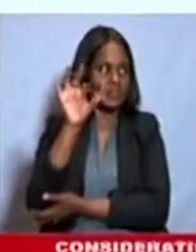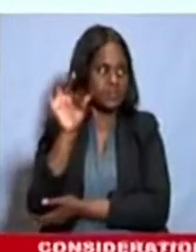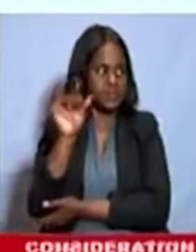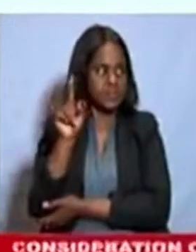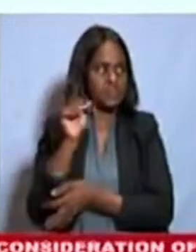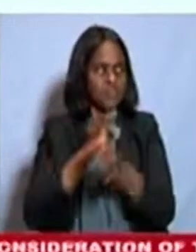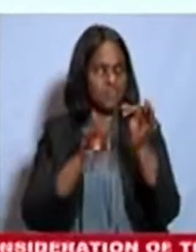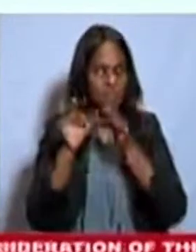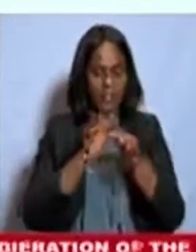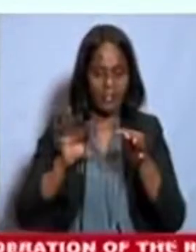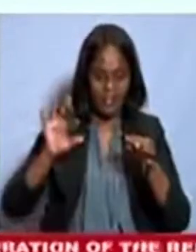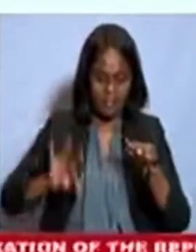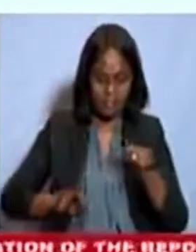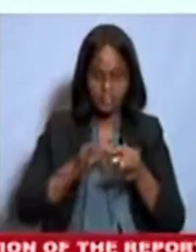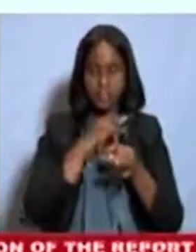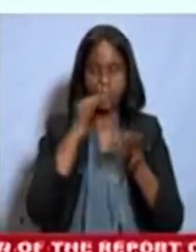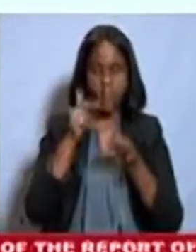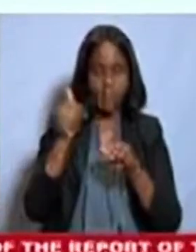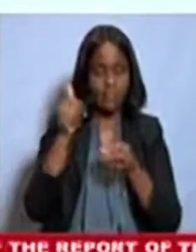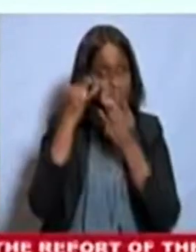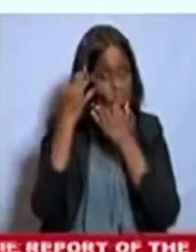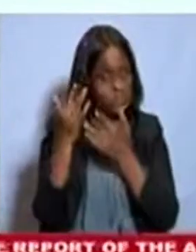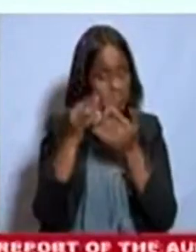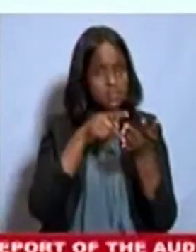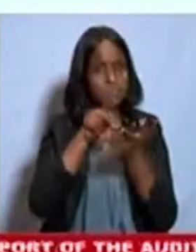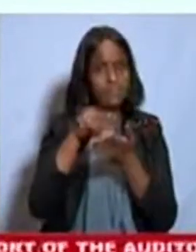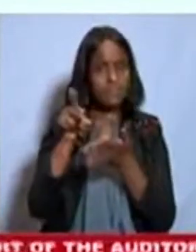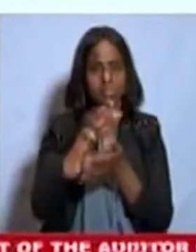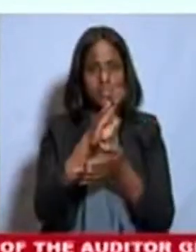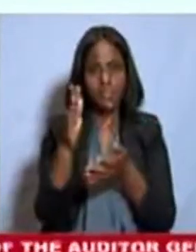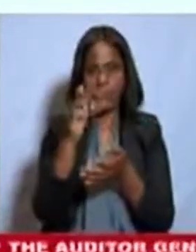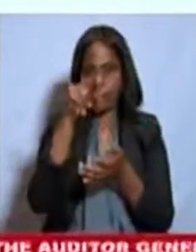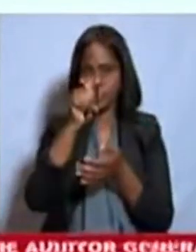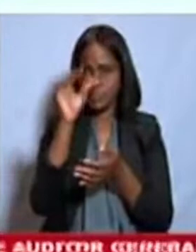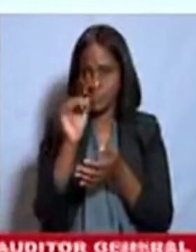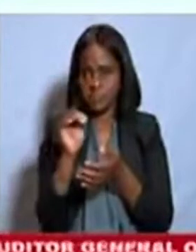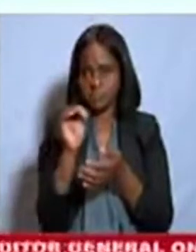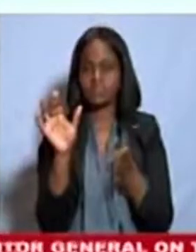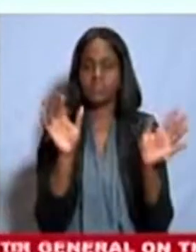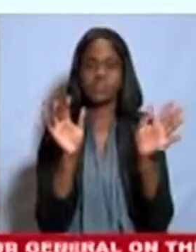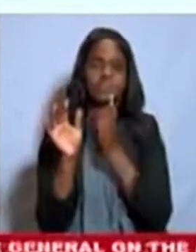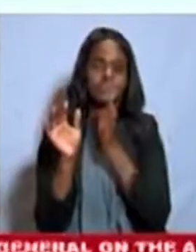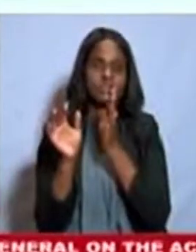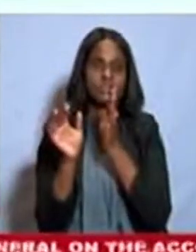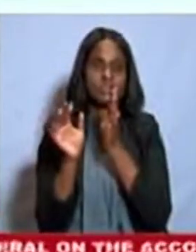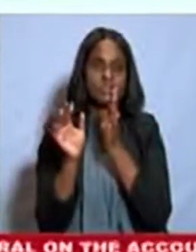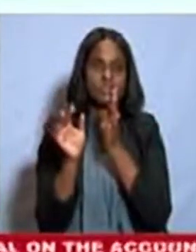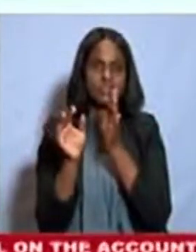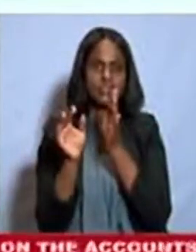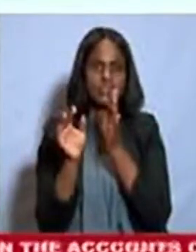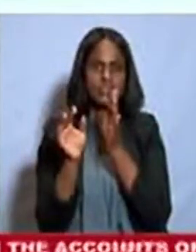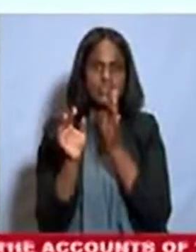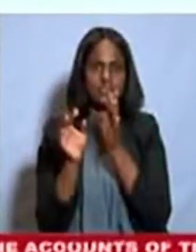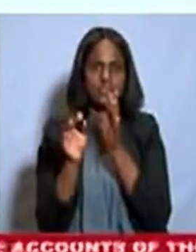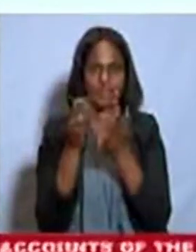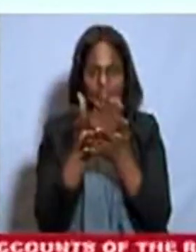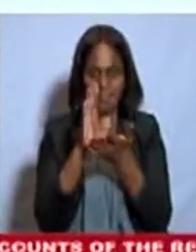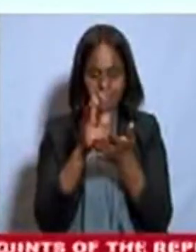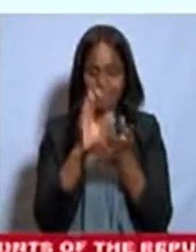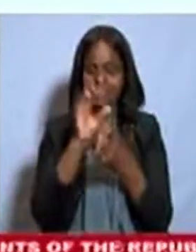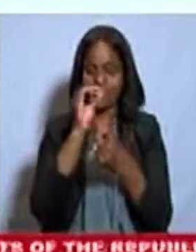that benefiting farmers are expected to pay back 10% or part